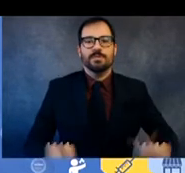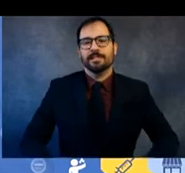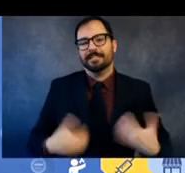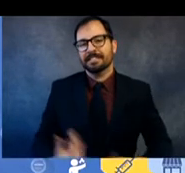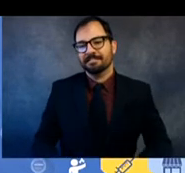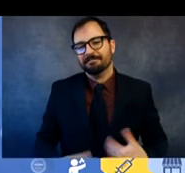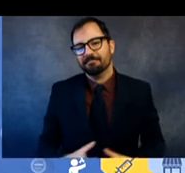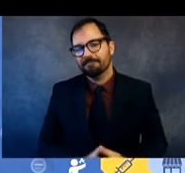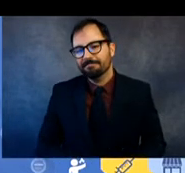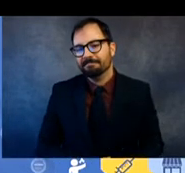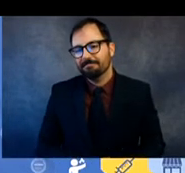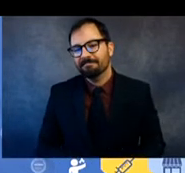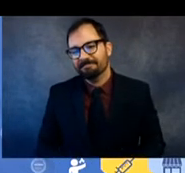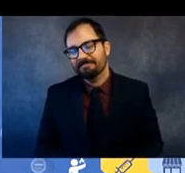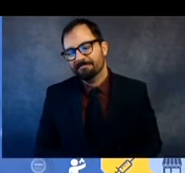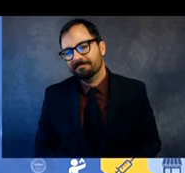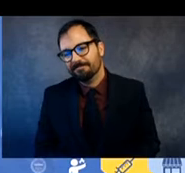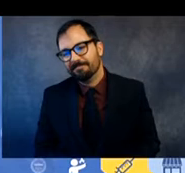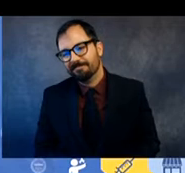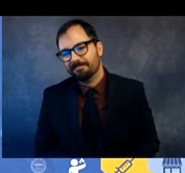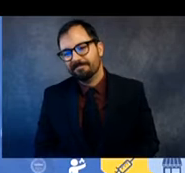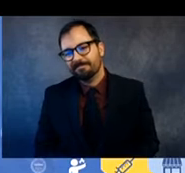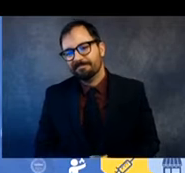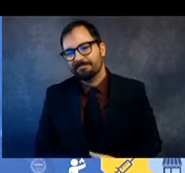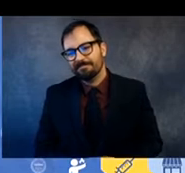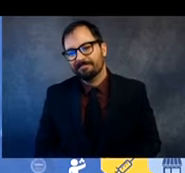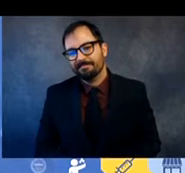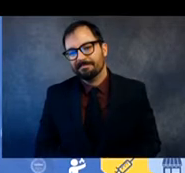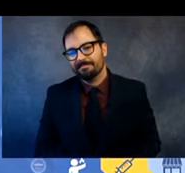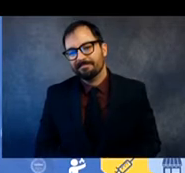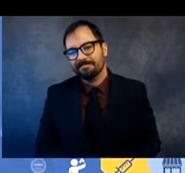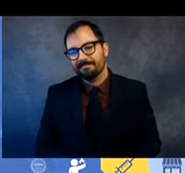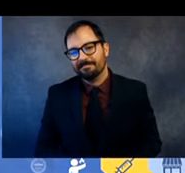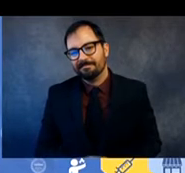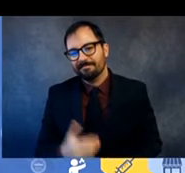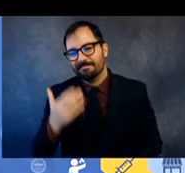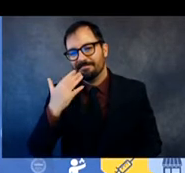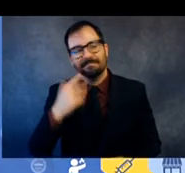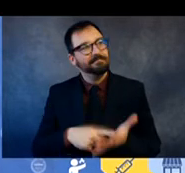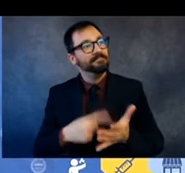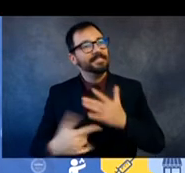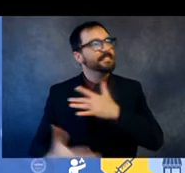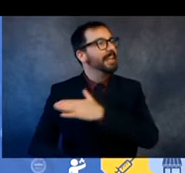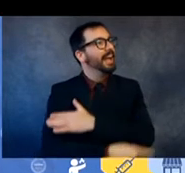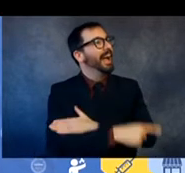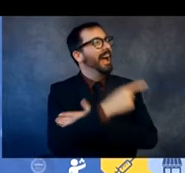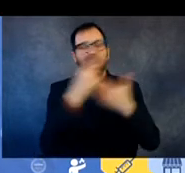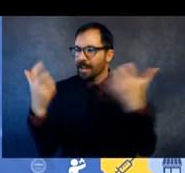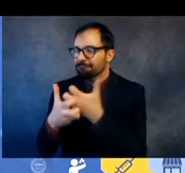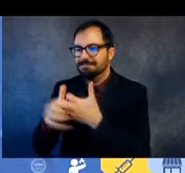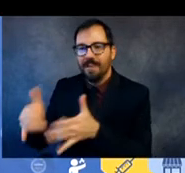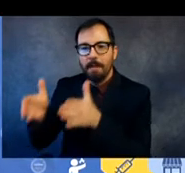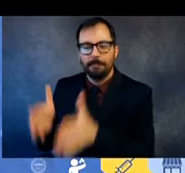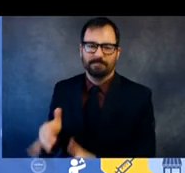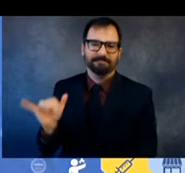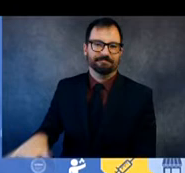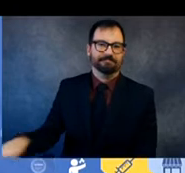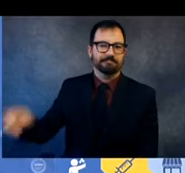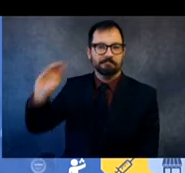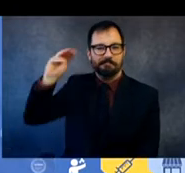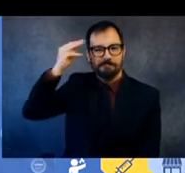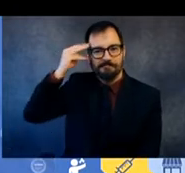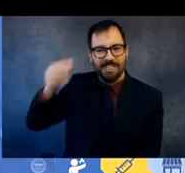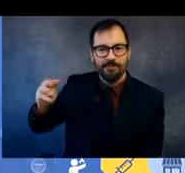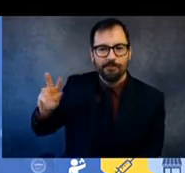You know, sometimes the Times finds the person, and I think the Times have found soon-to-be Secretary